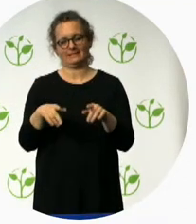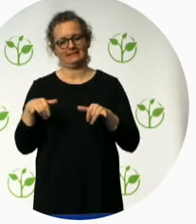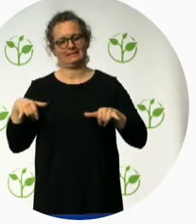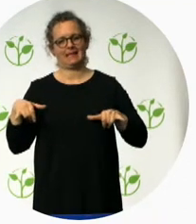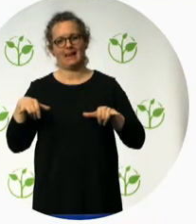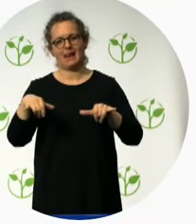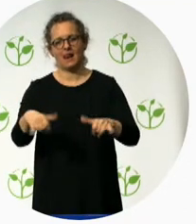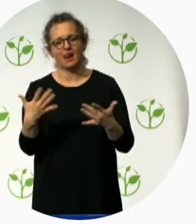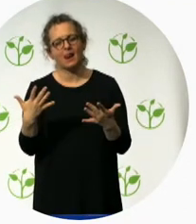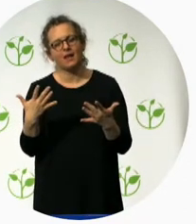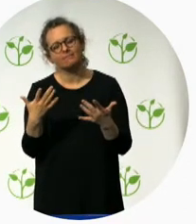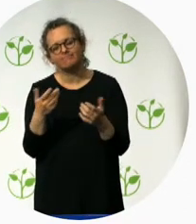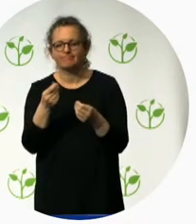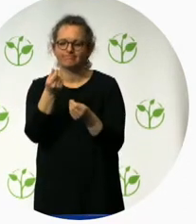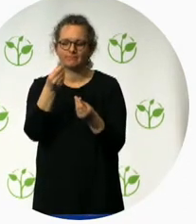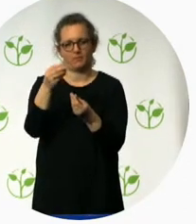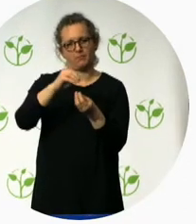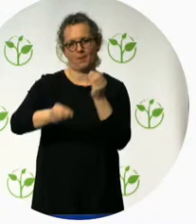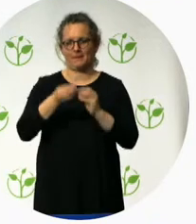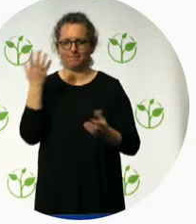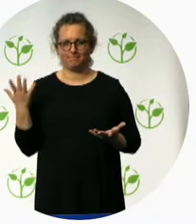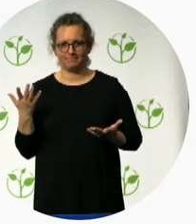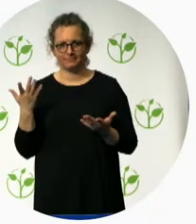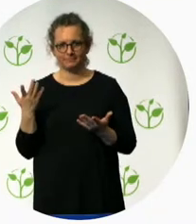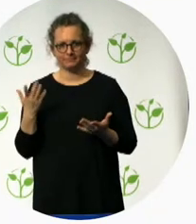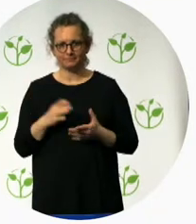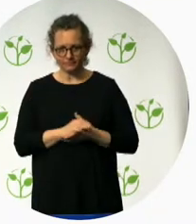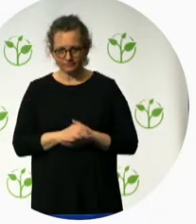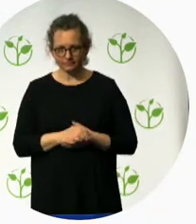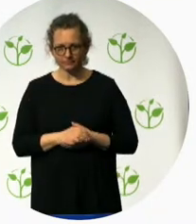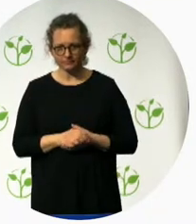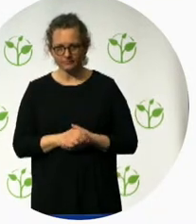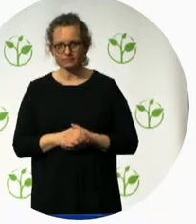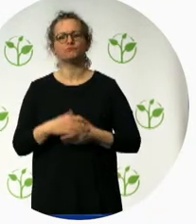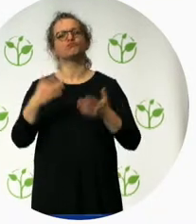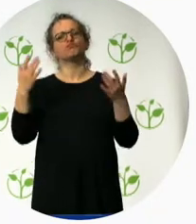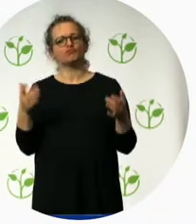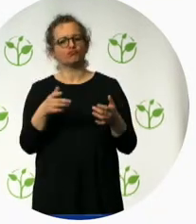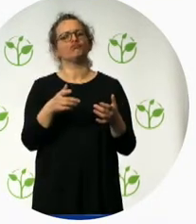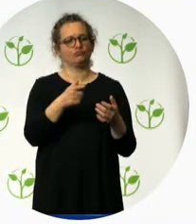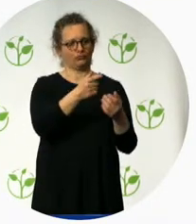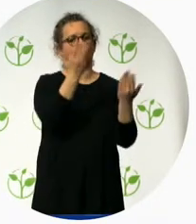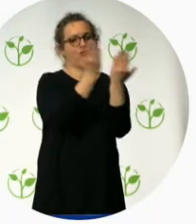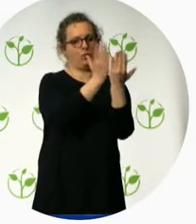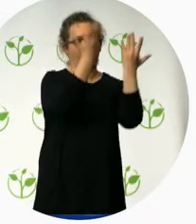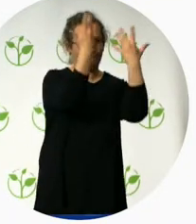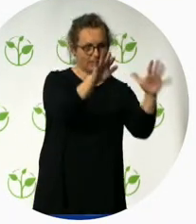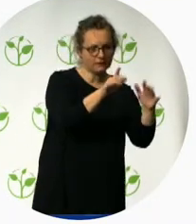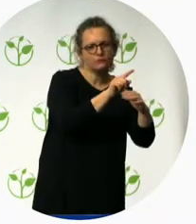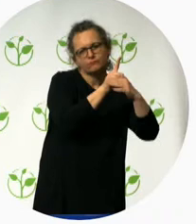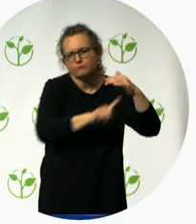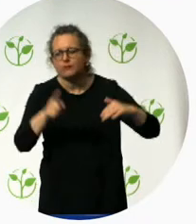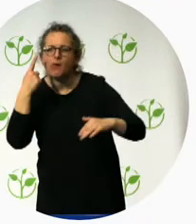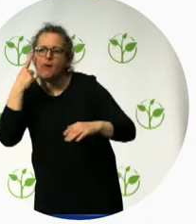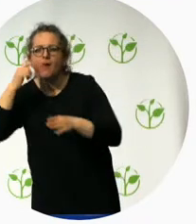to receive a person with disability, and we have around 47 companies that provide internship for